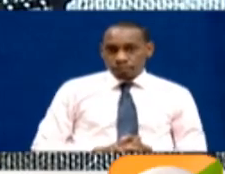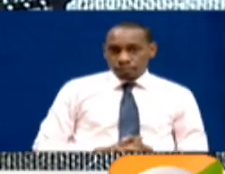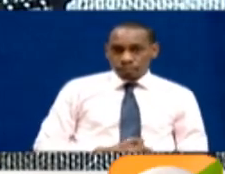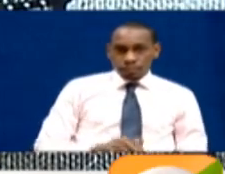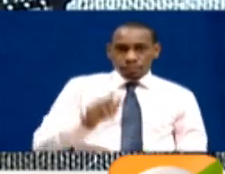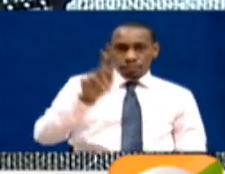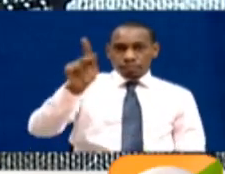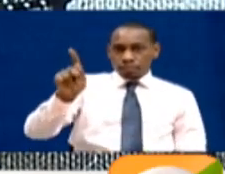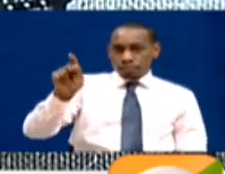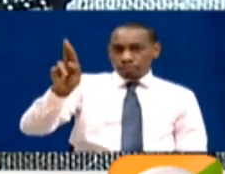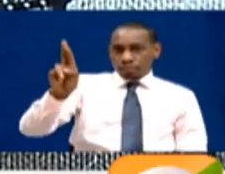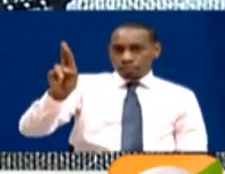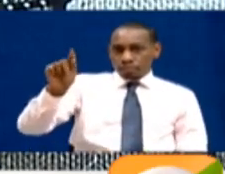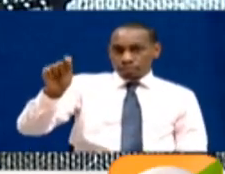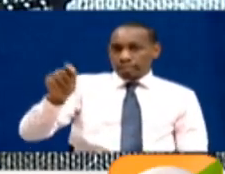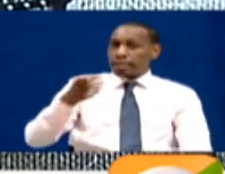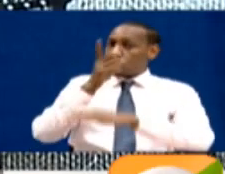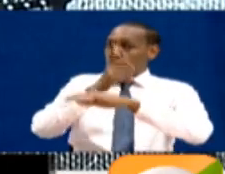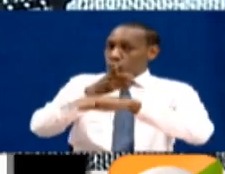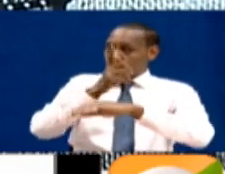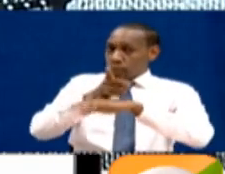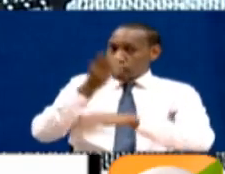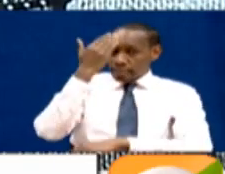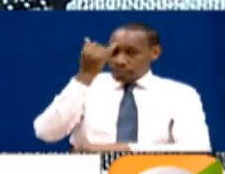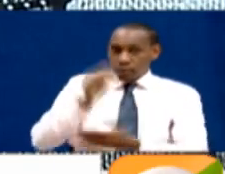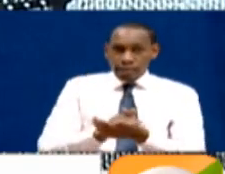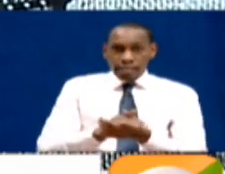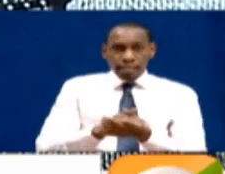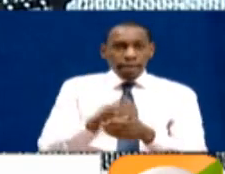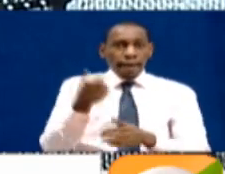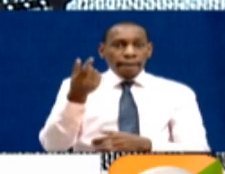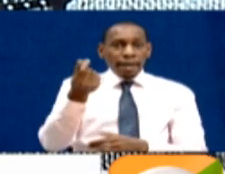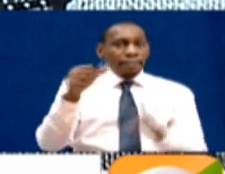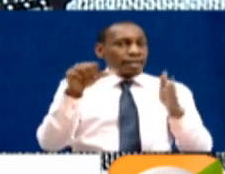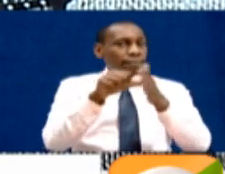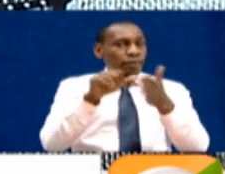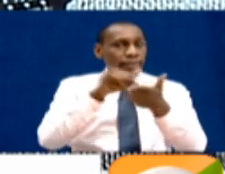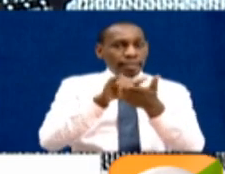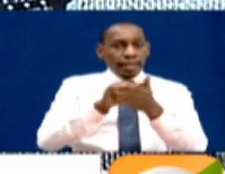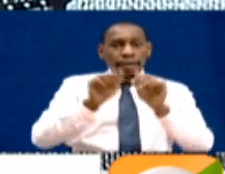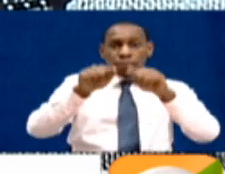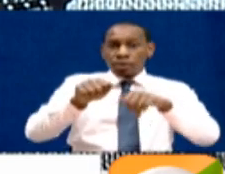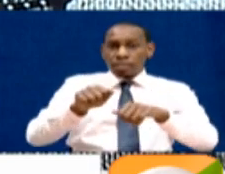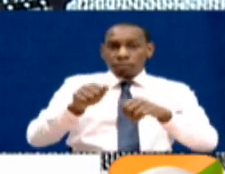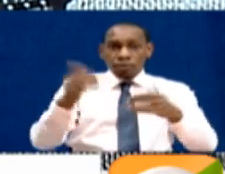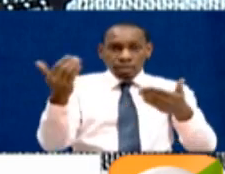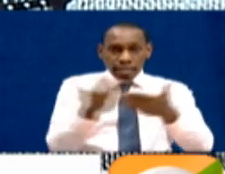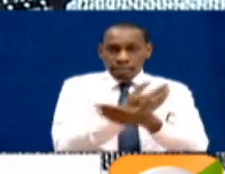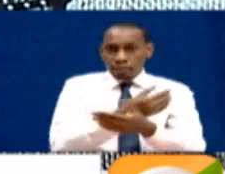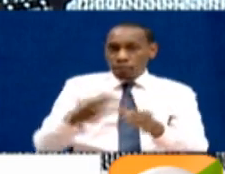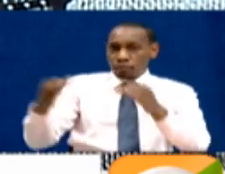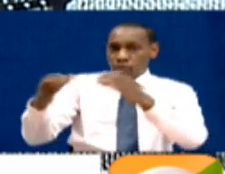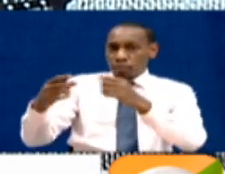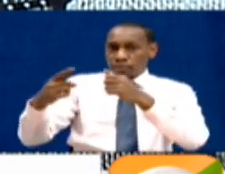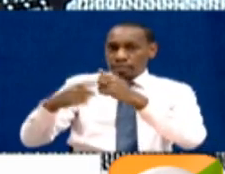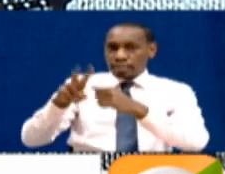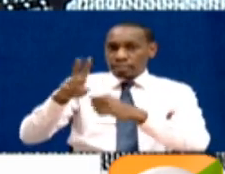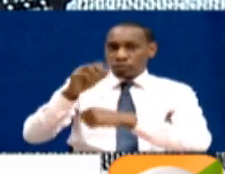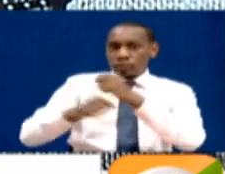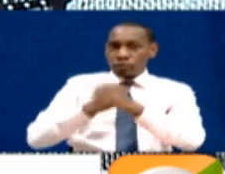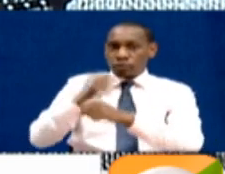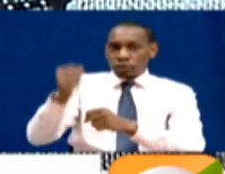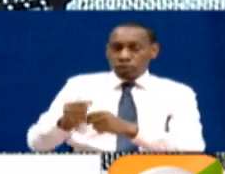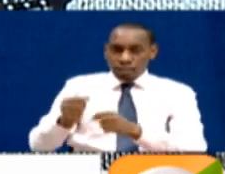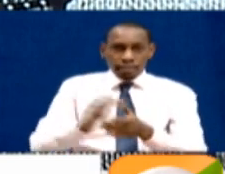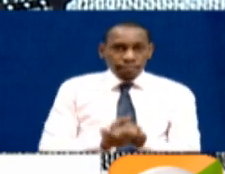The Kenya National Union of Teachers has sounded alarm over a biting cash crisis that threatens to wipe out the